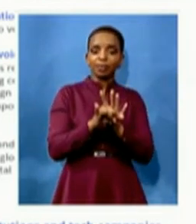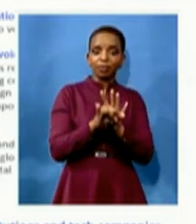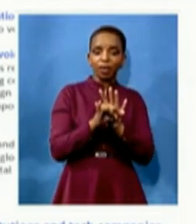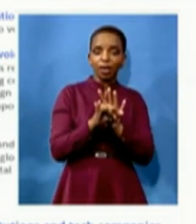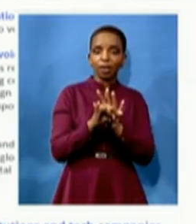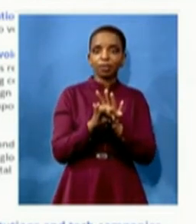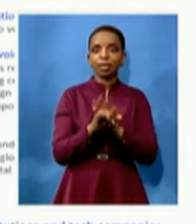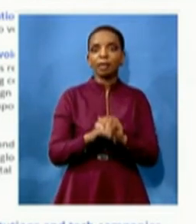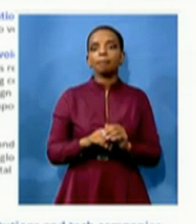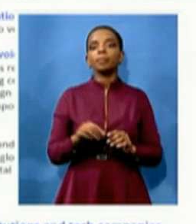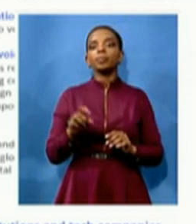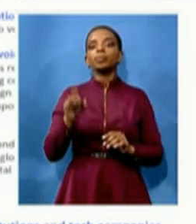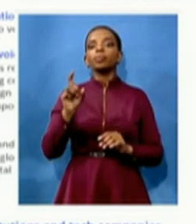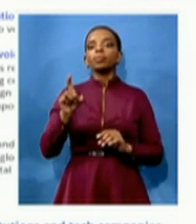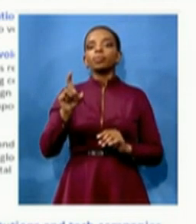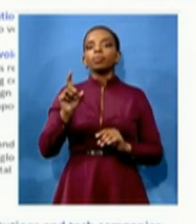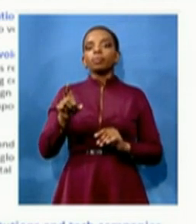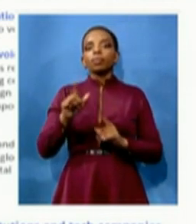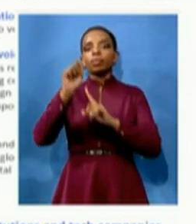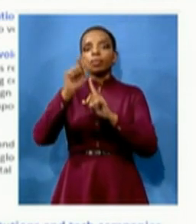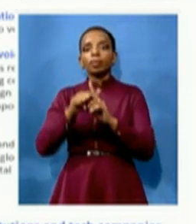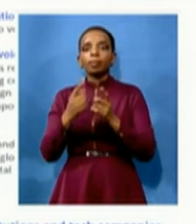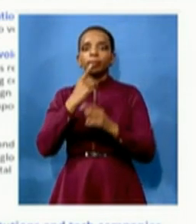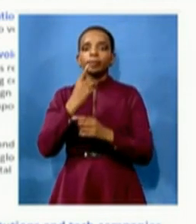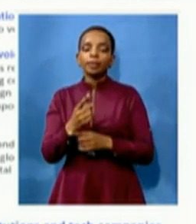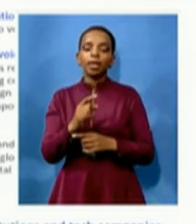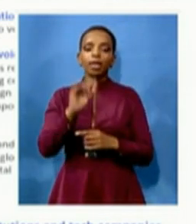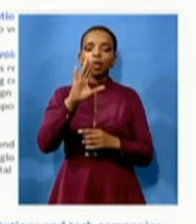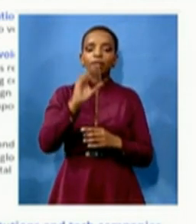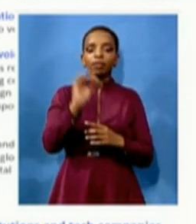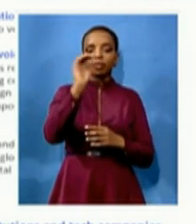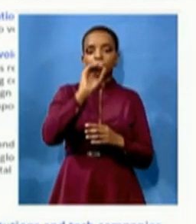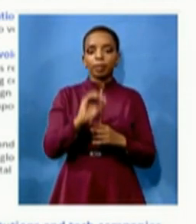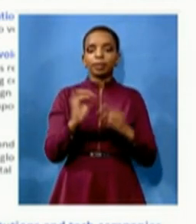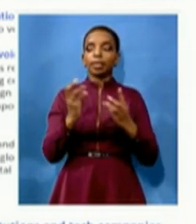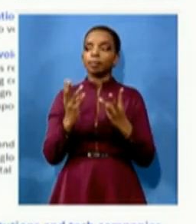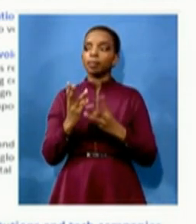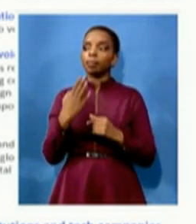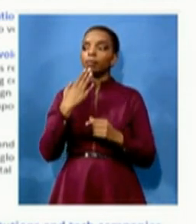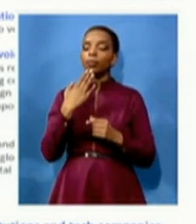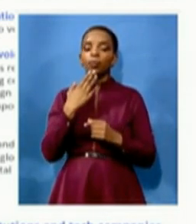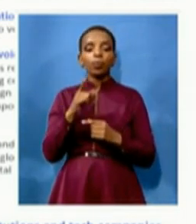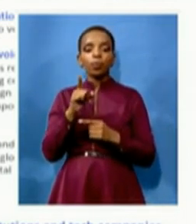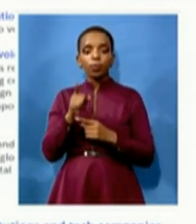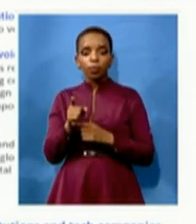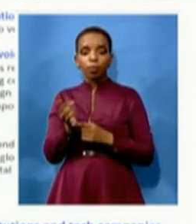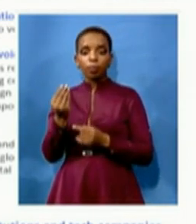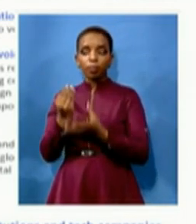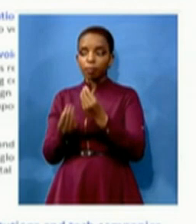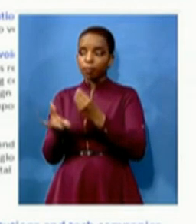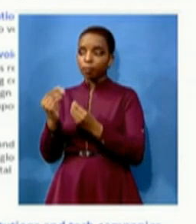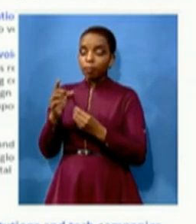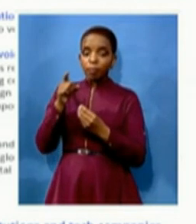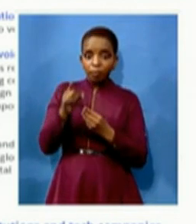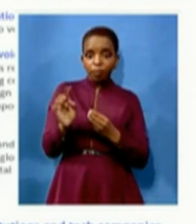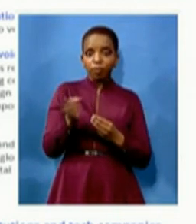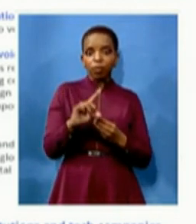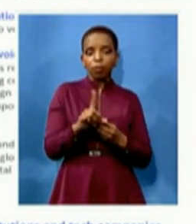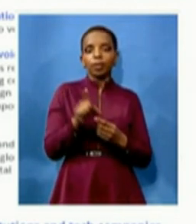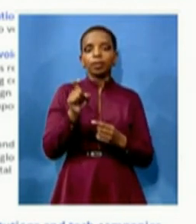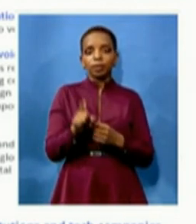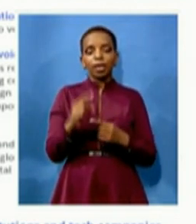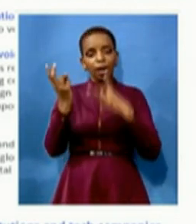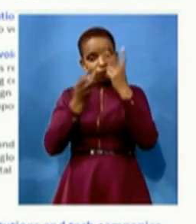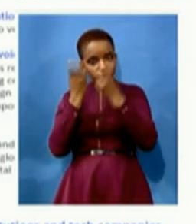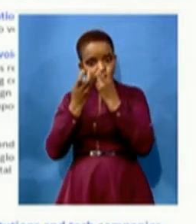50% of the people who actually have the virus. So it means this track, trace, and treat is really key. You first need to identify the cases that